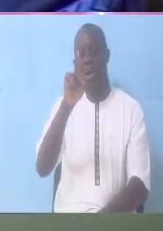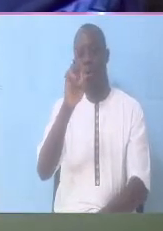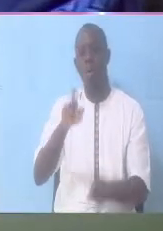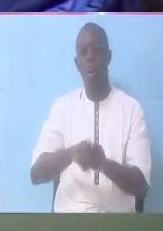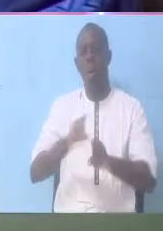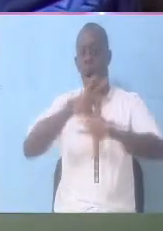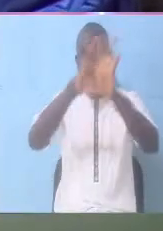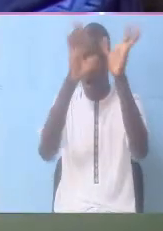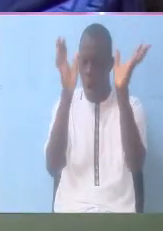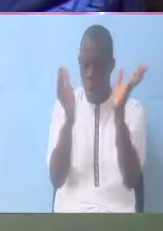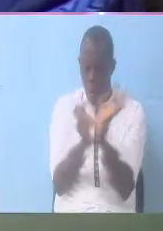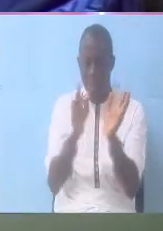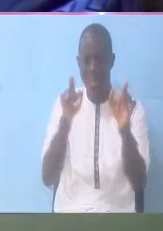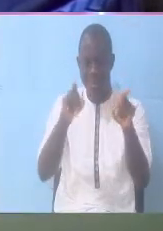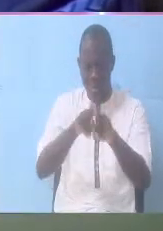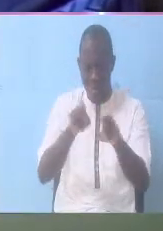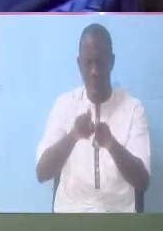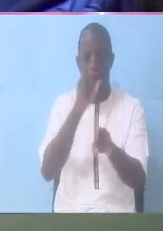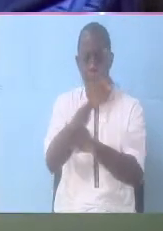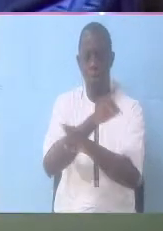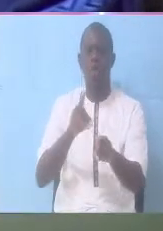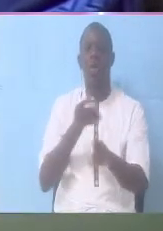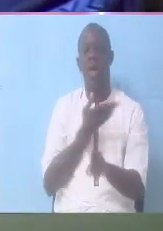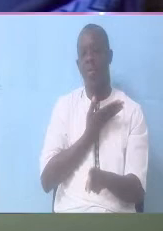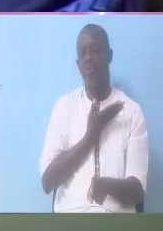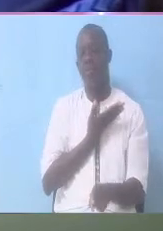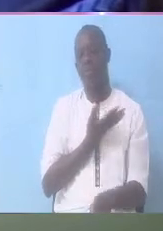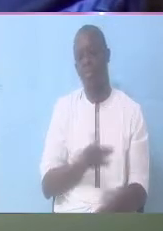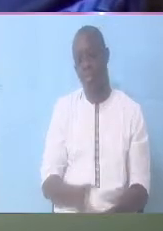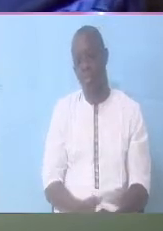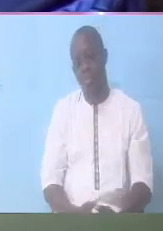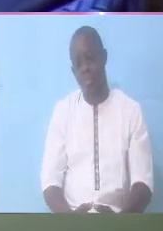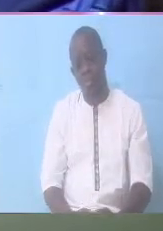Sambu, Tumbultamba, Yaya Jammeh,